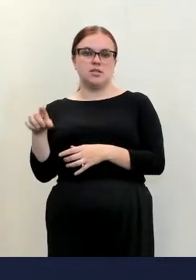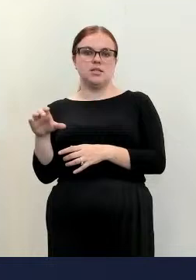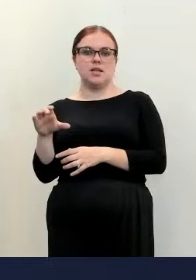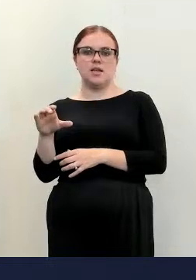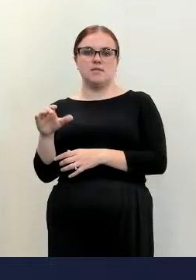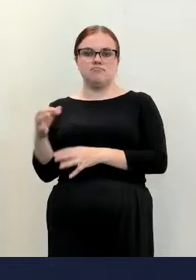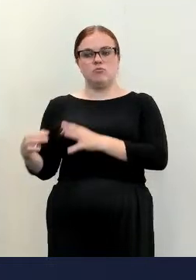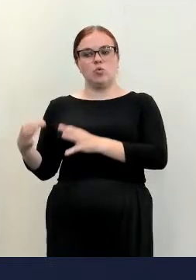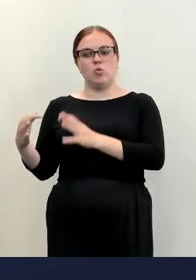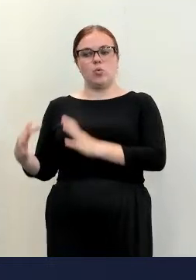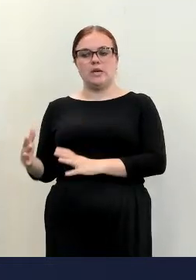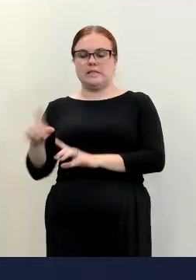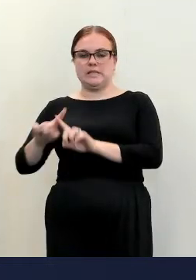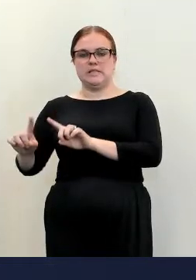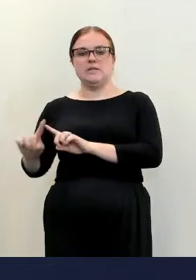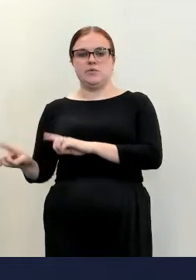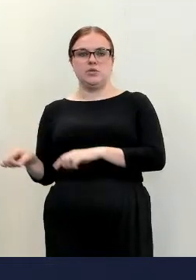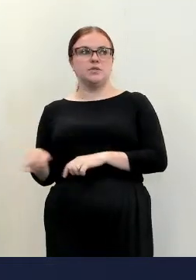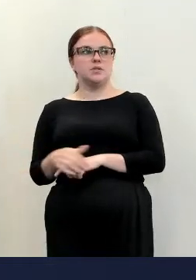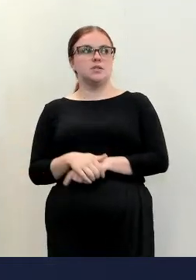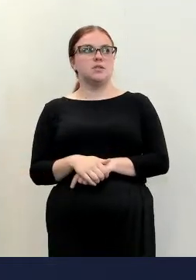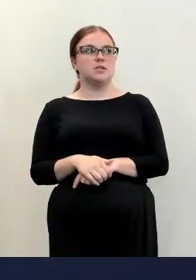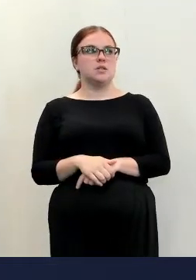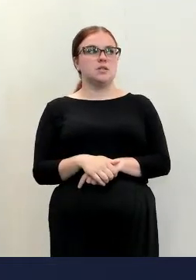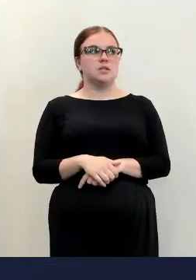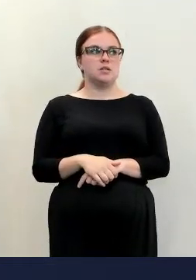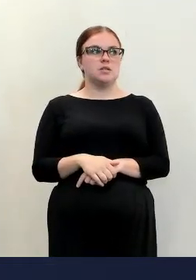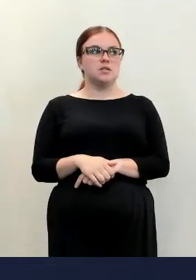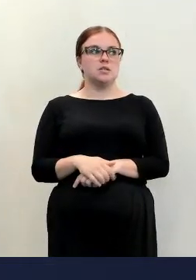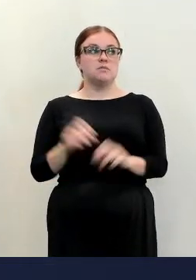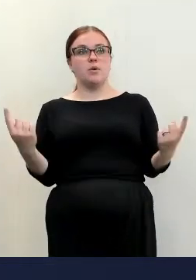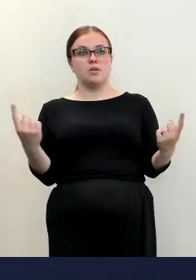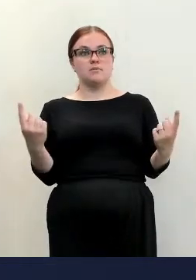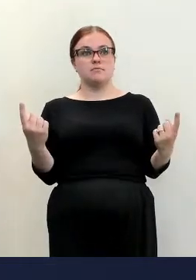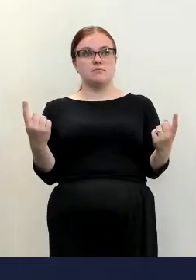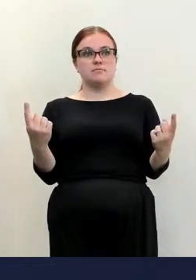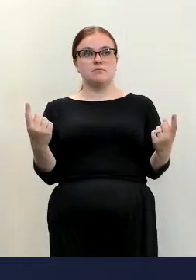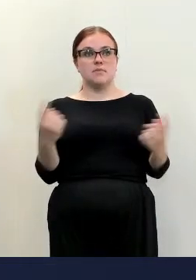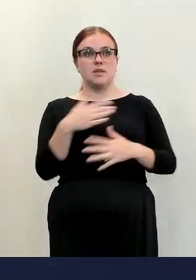a different one. Okay, please